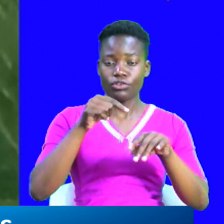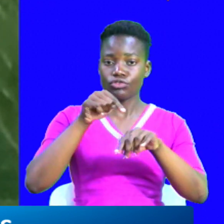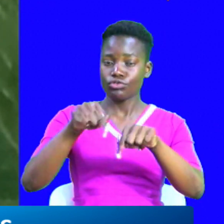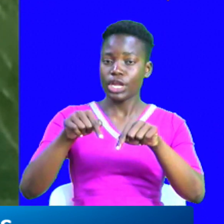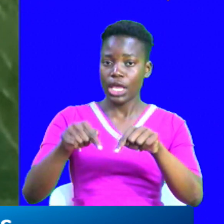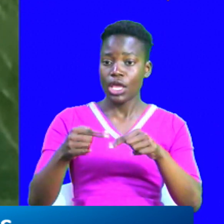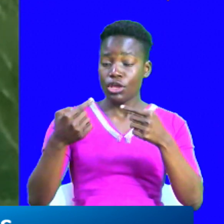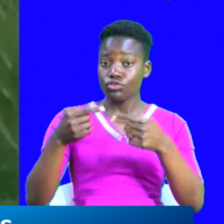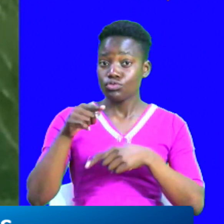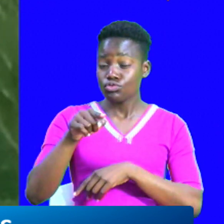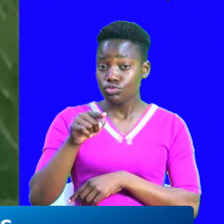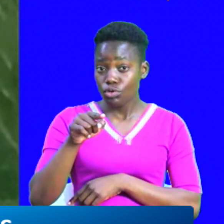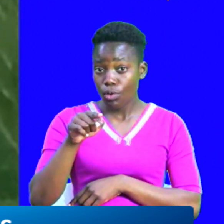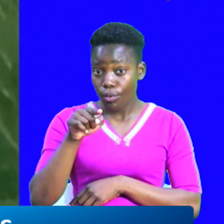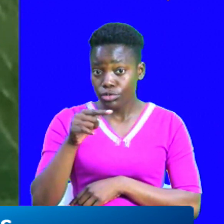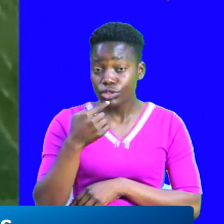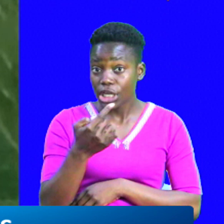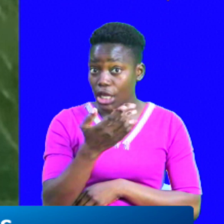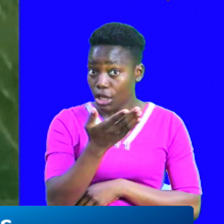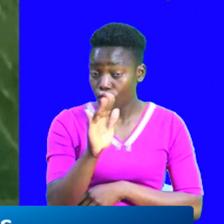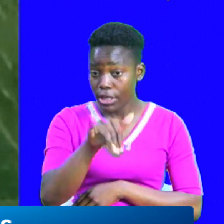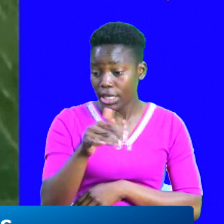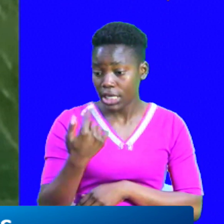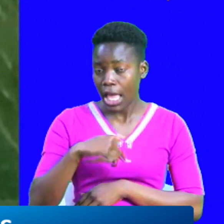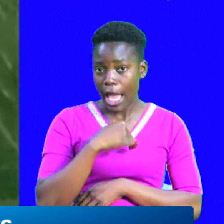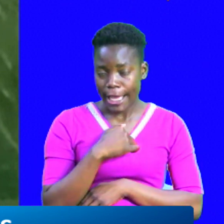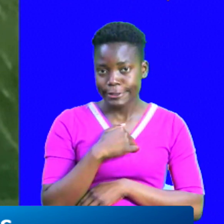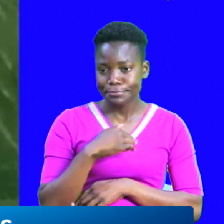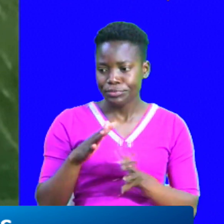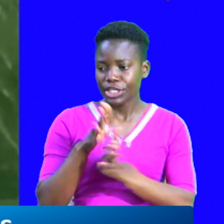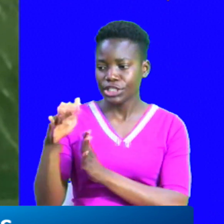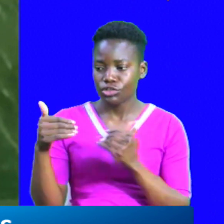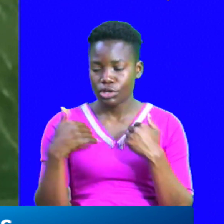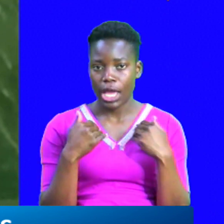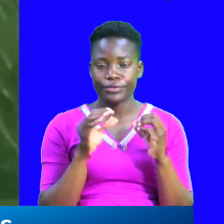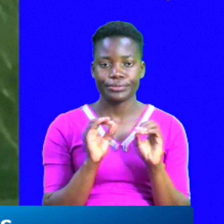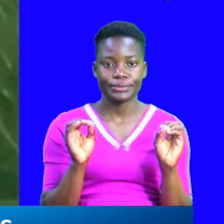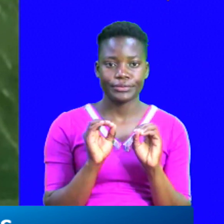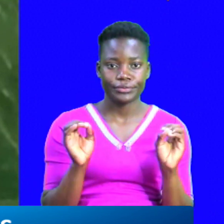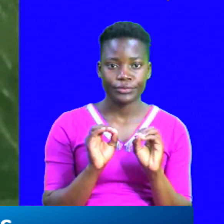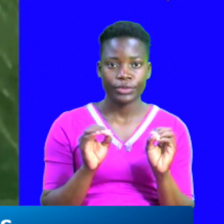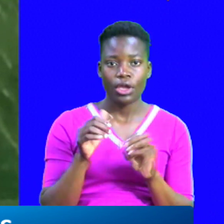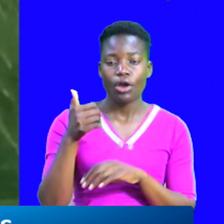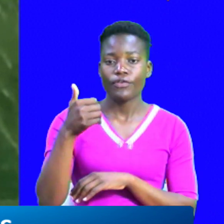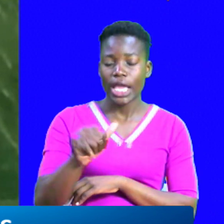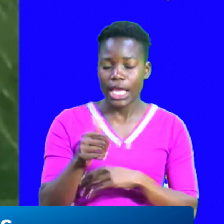you know that we have no intention of any